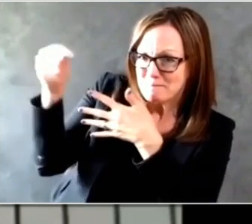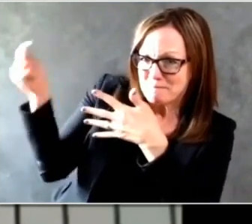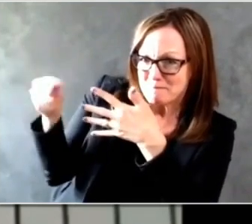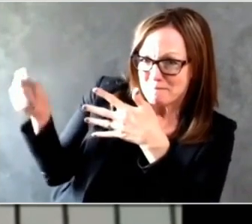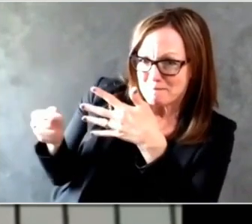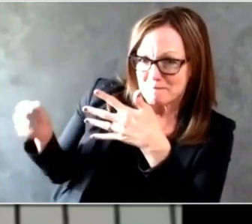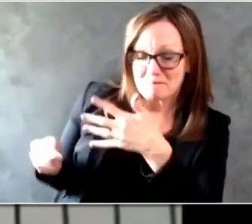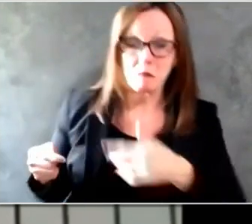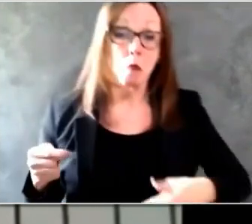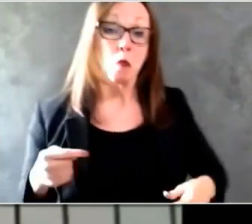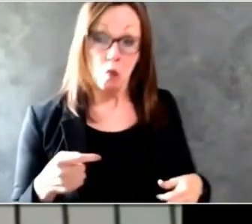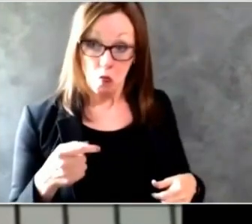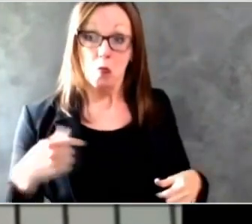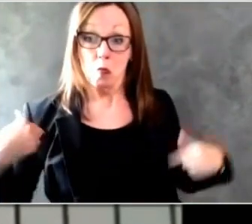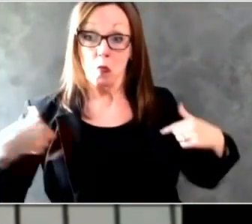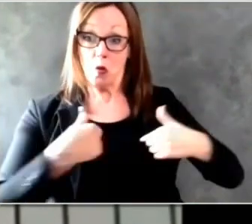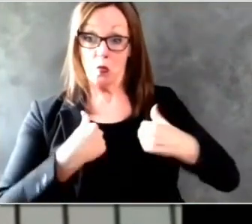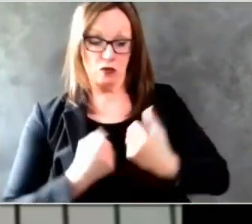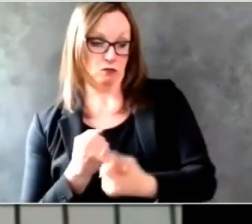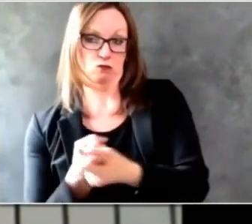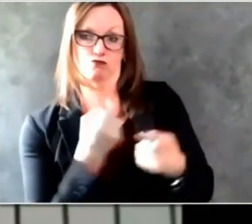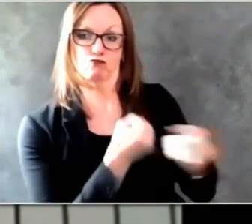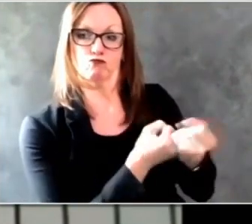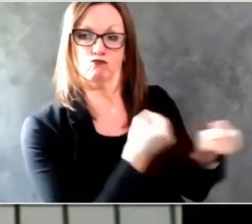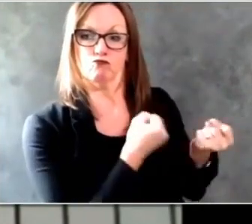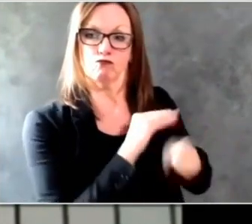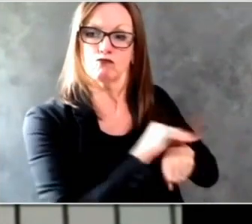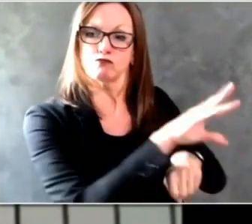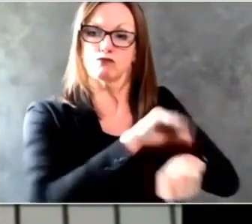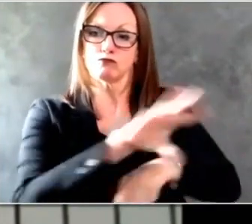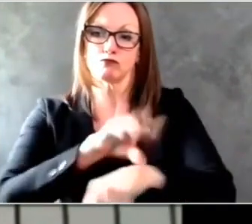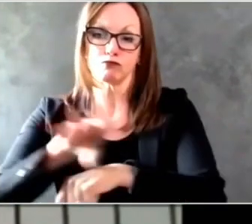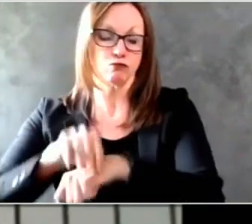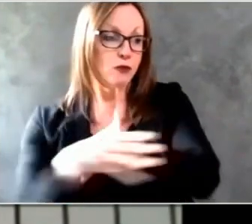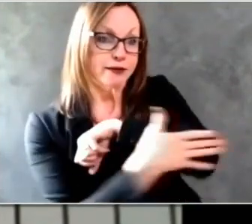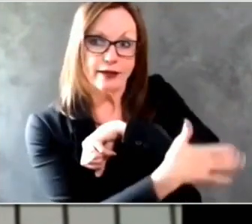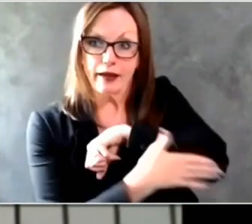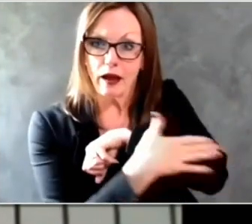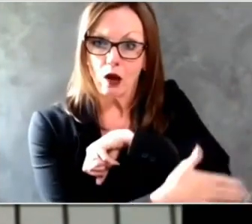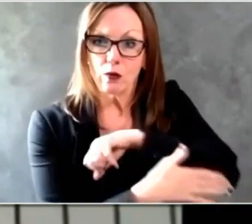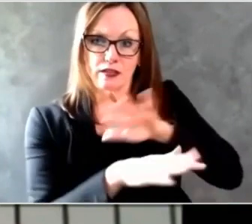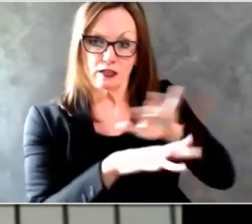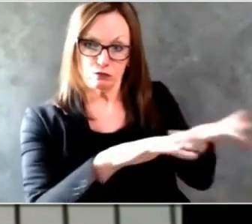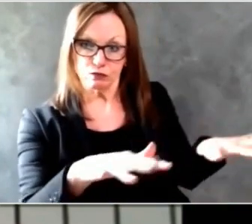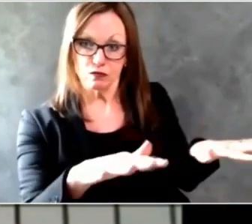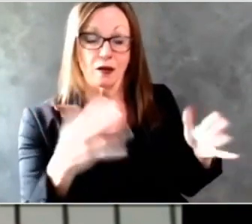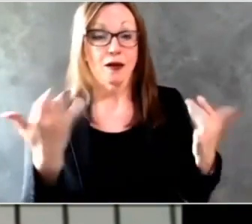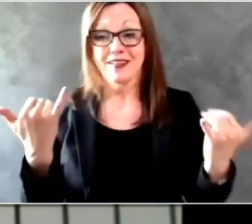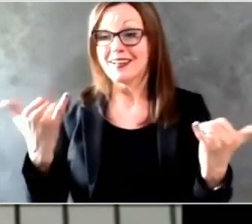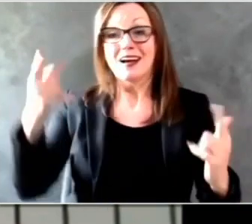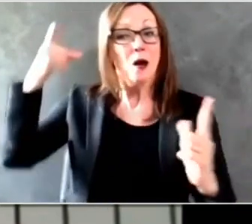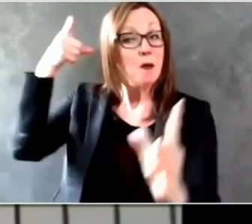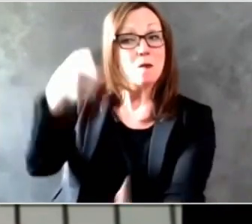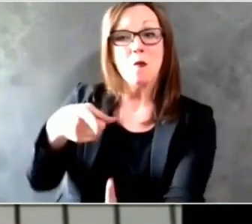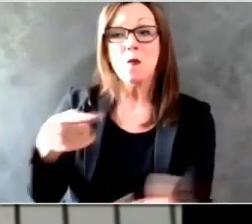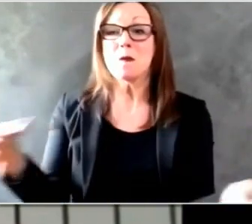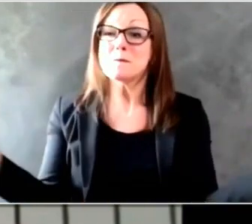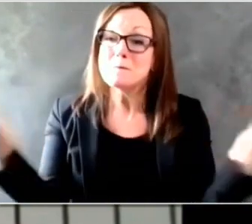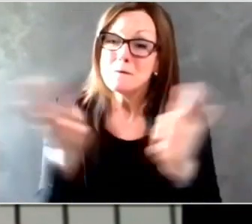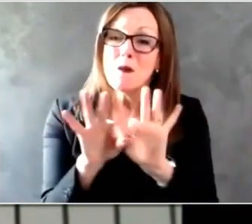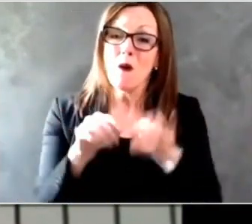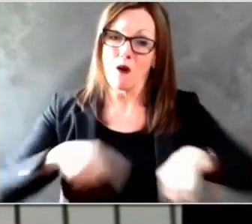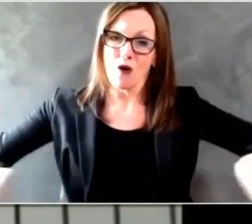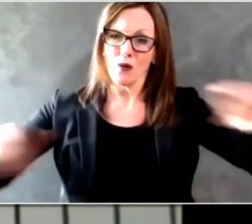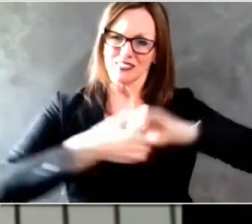themselves, protect others by physical distancing and wearing a mask. And, you know, we certainly want people to make those choices.